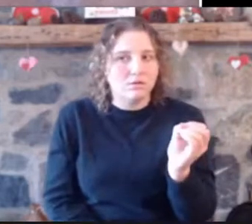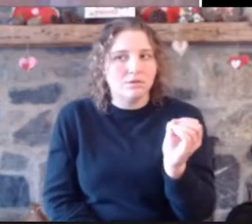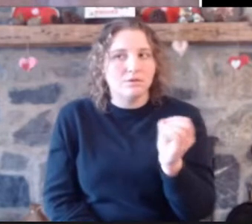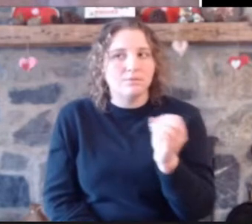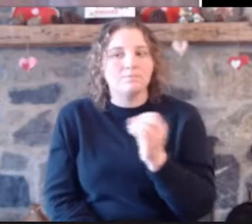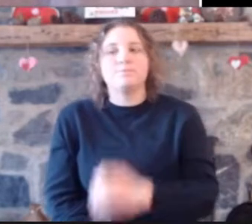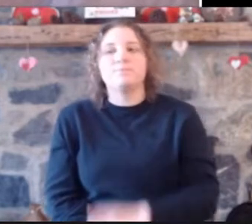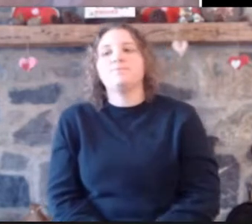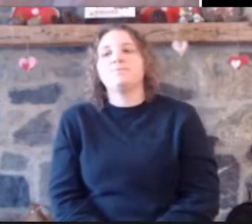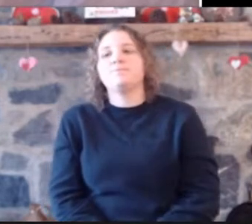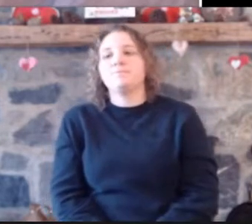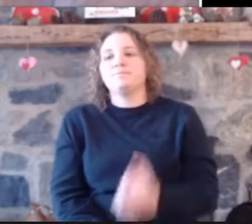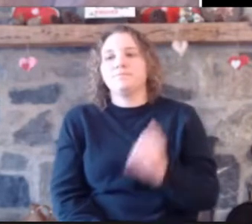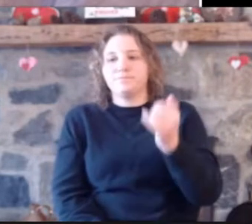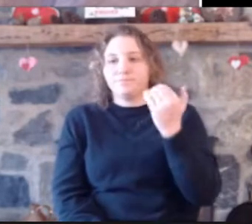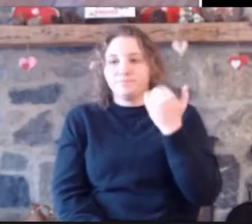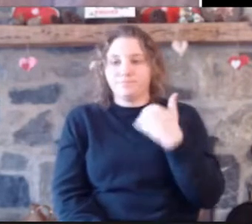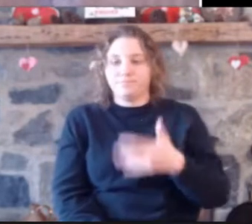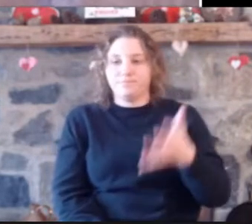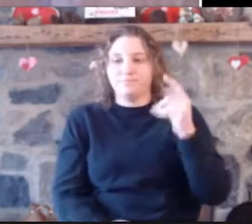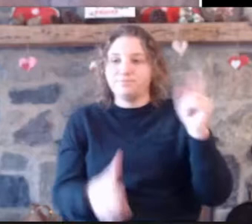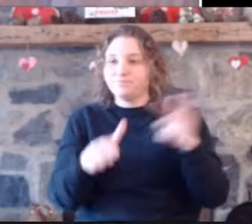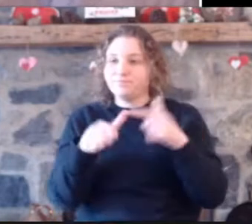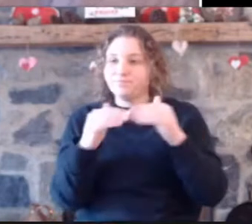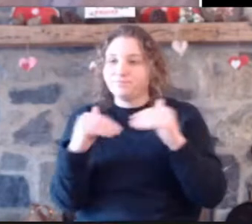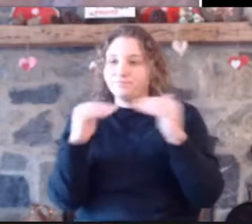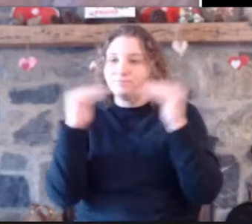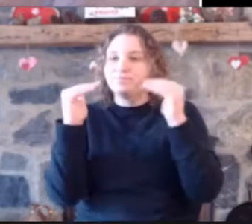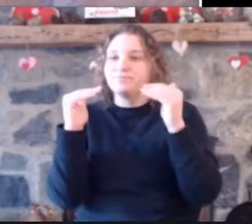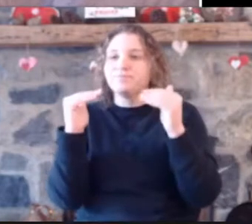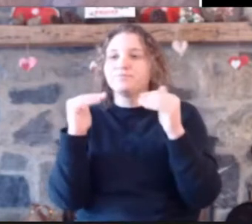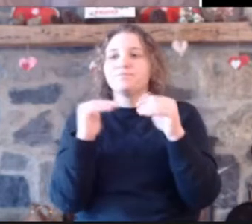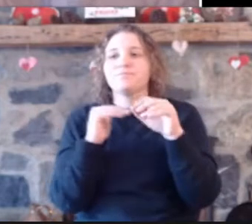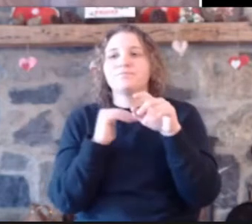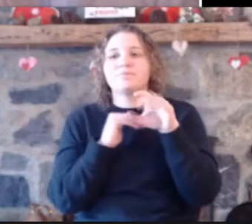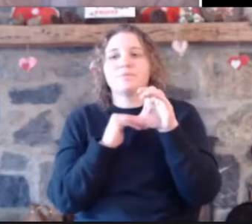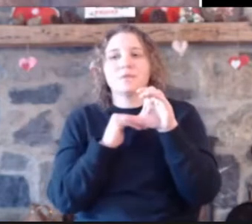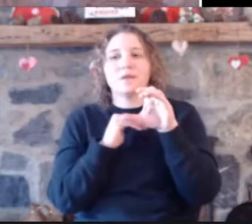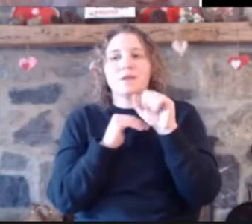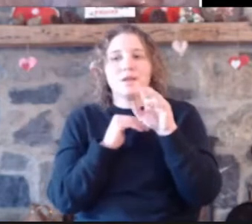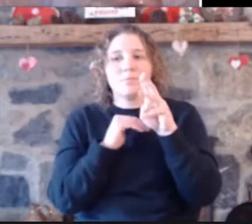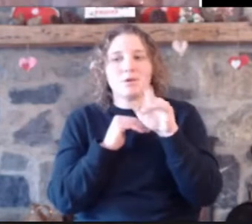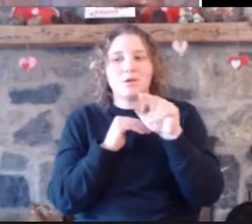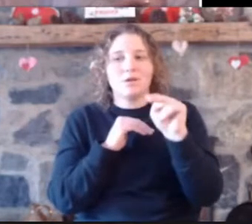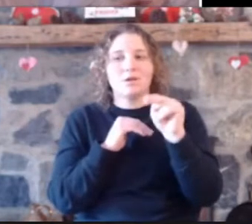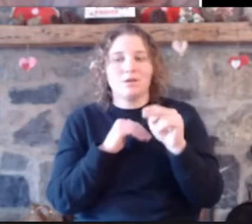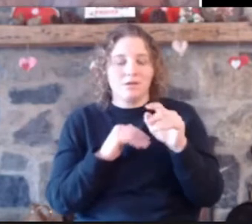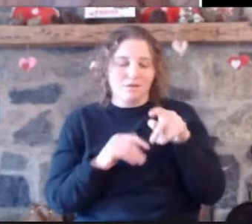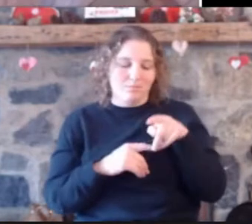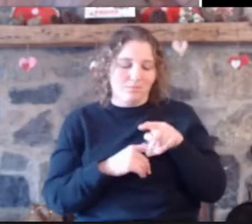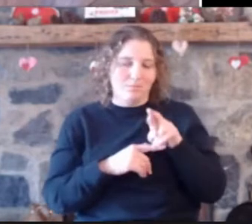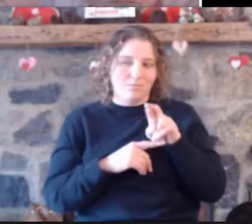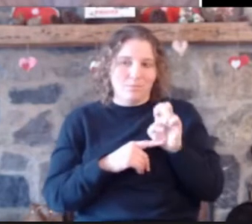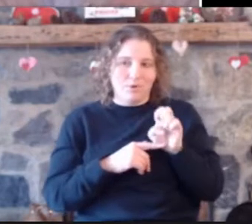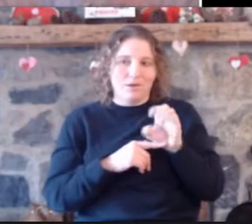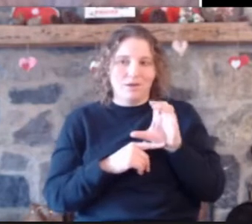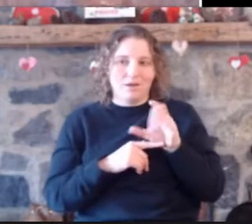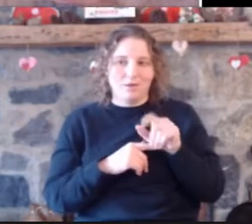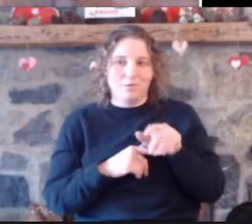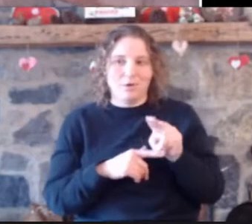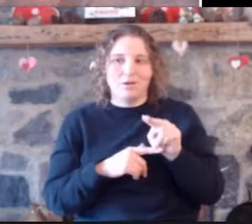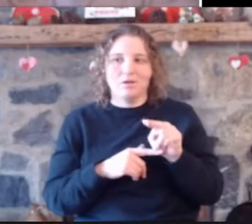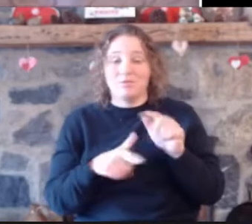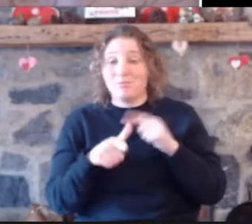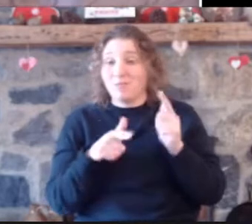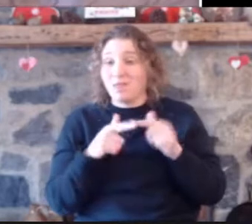So here we have the early so-called layers, Cambrian and Precambrian. Precambrian came first, and you have what is considered to be very simple things, but then there's a really big